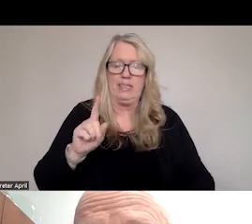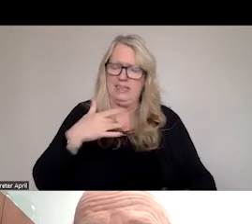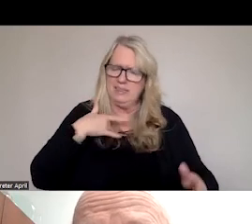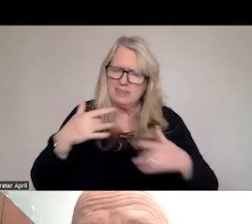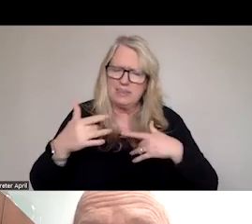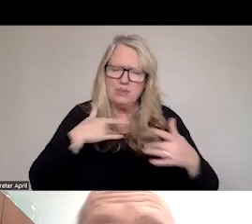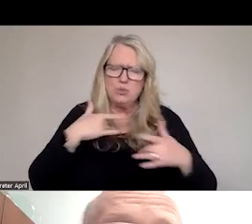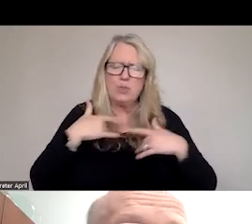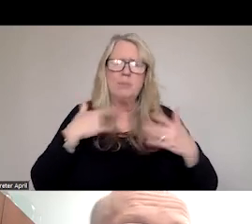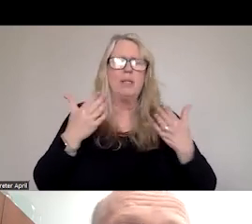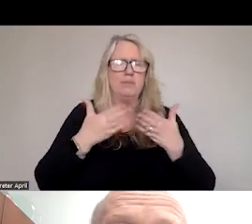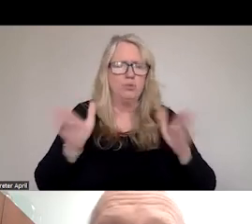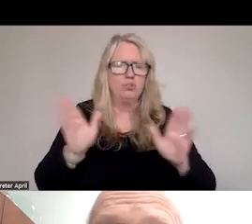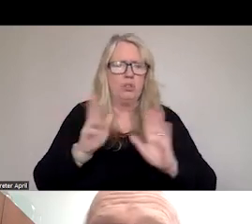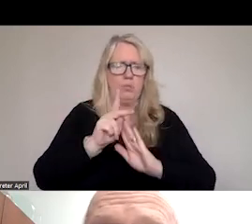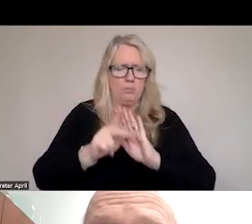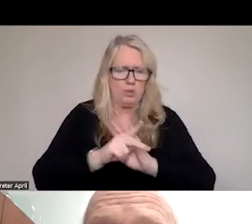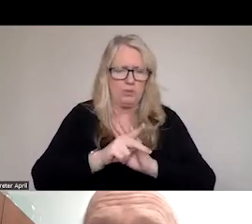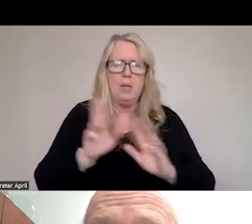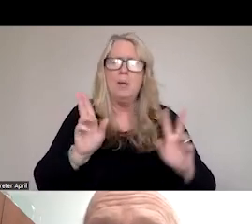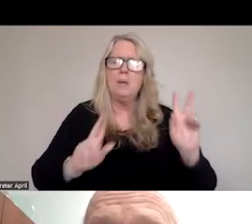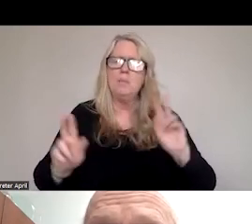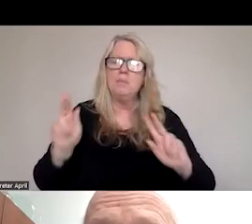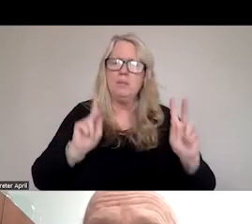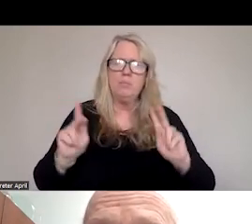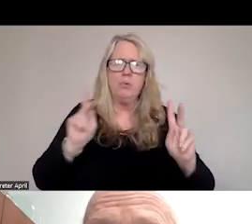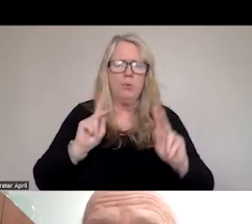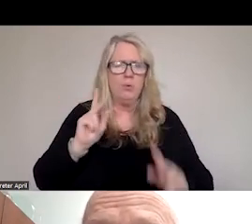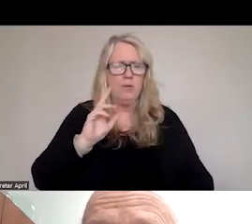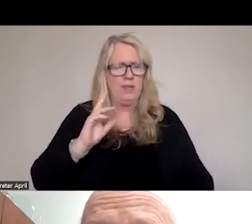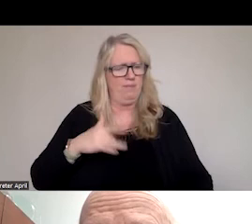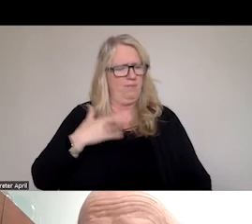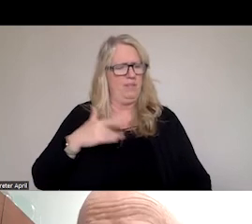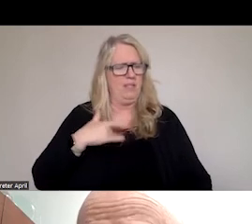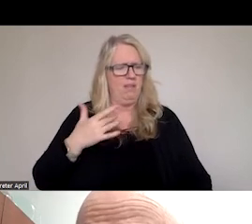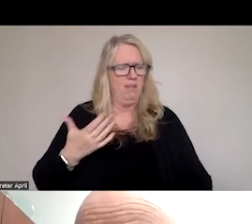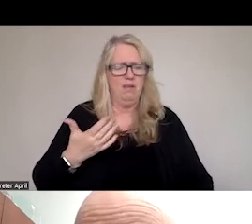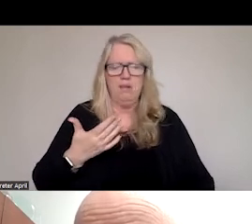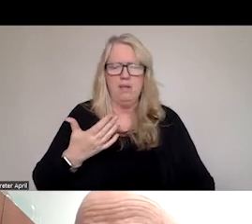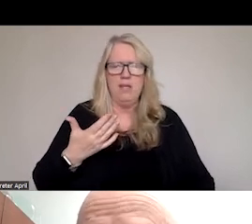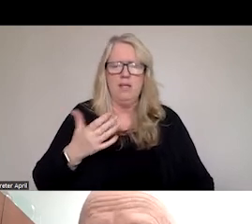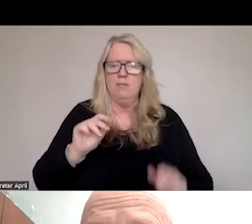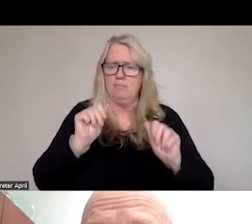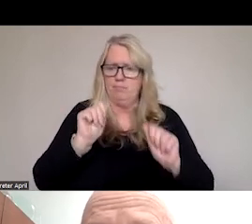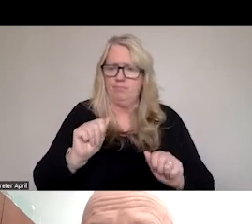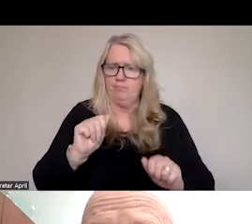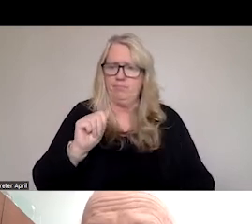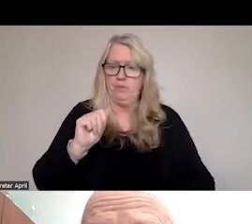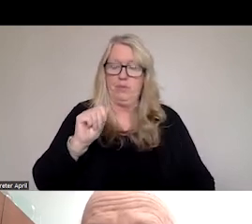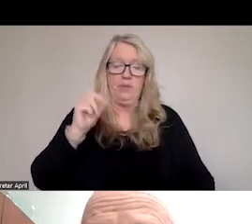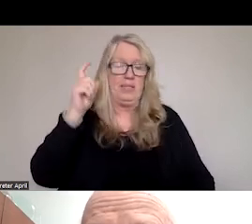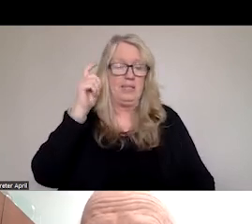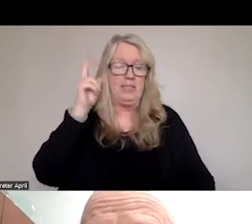as a general principle, people feeling that they can hear the word suicide used